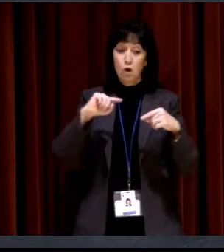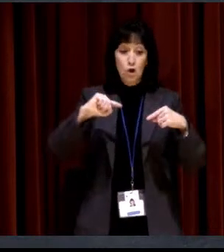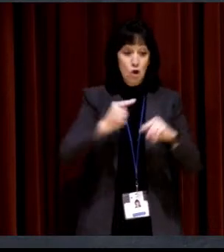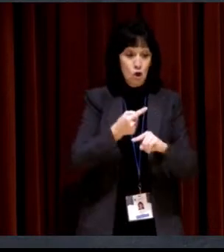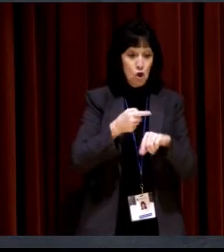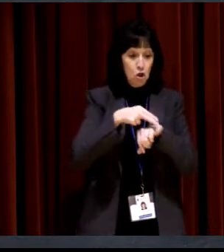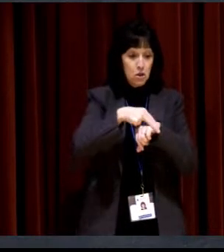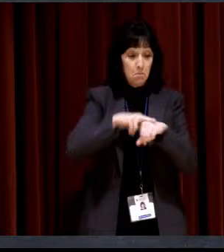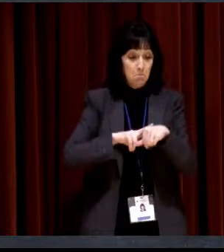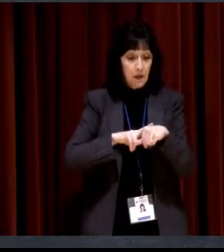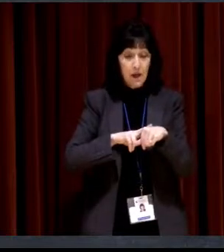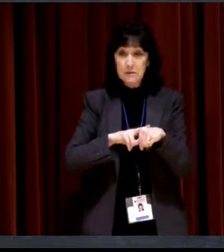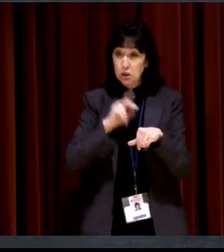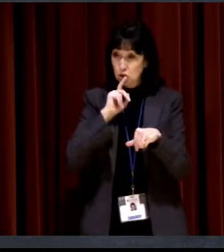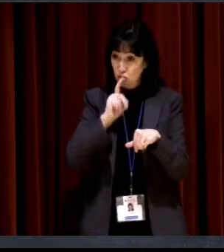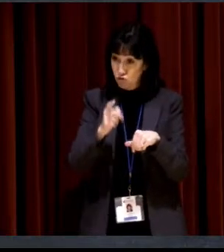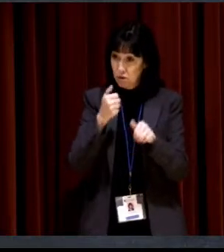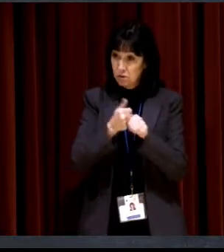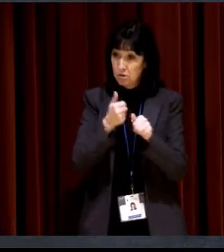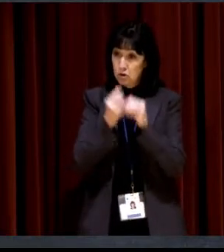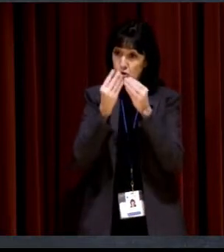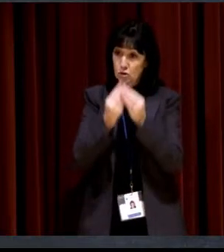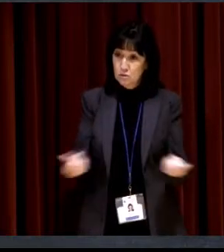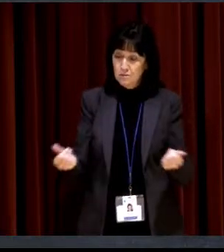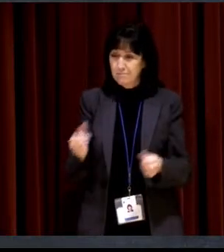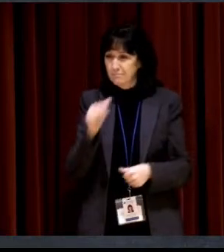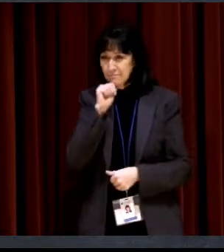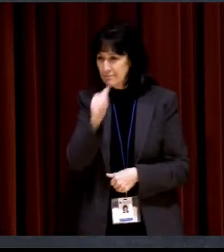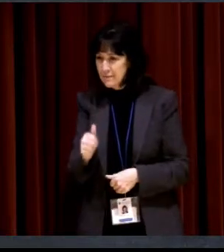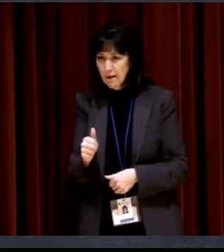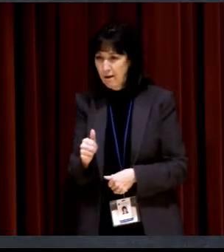successful. They're not, when they come to school, for the most part,